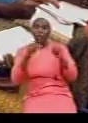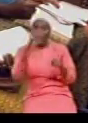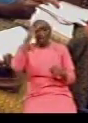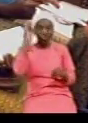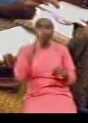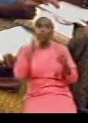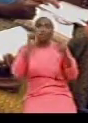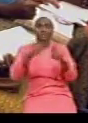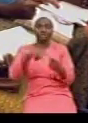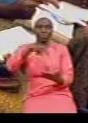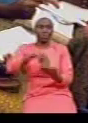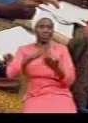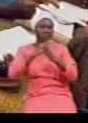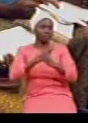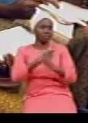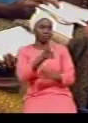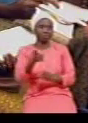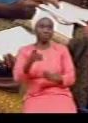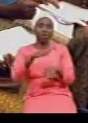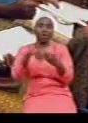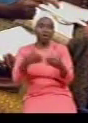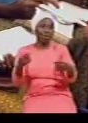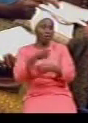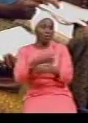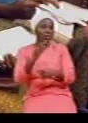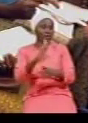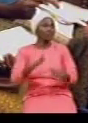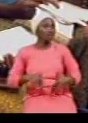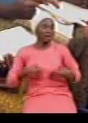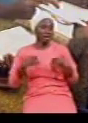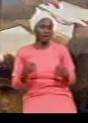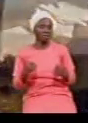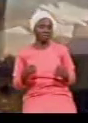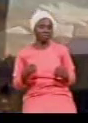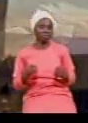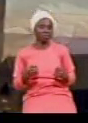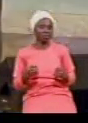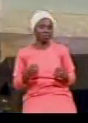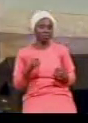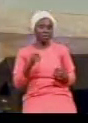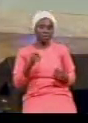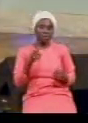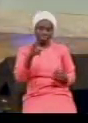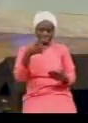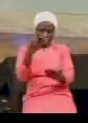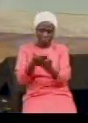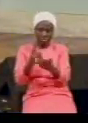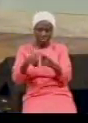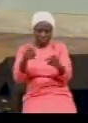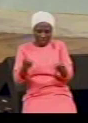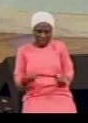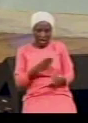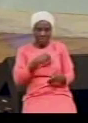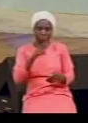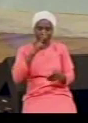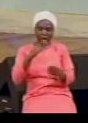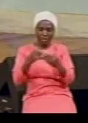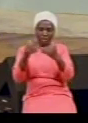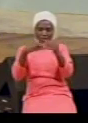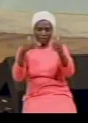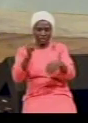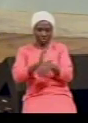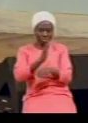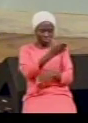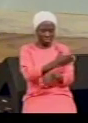thee all the days of thy life. You've gone to a place and you're planting the church there. There must be a deeper